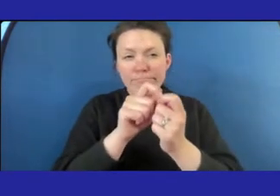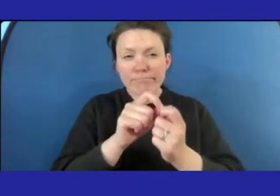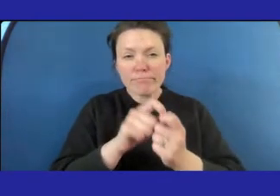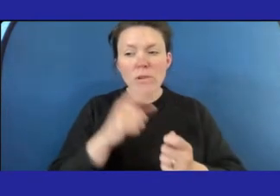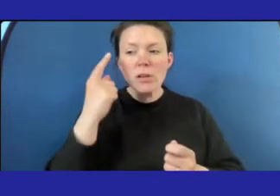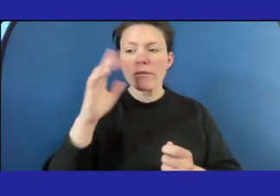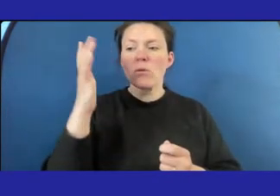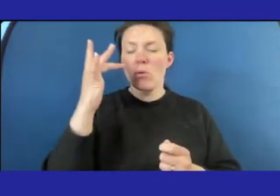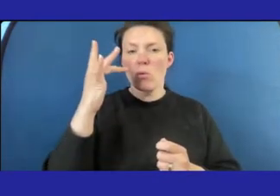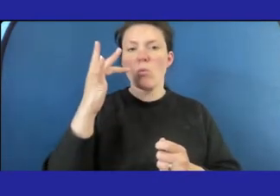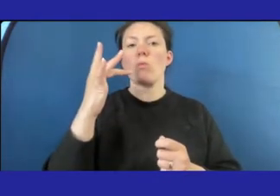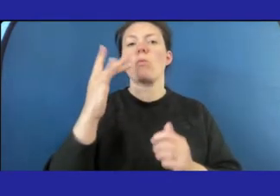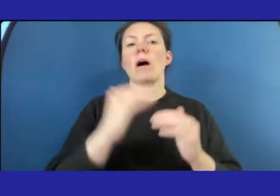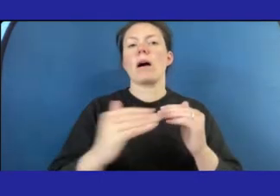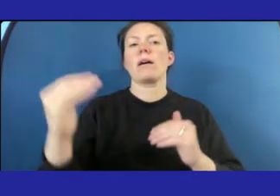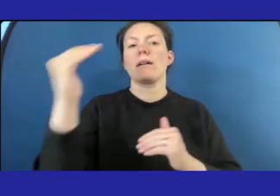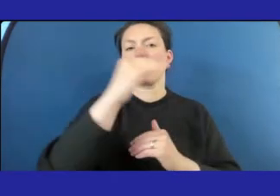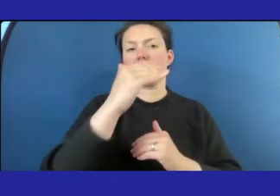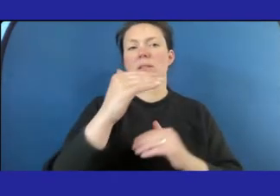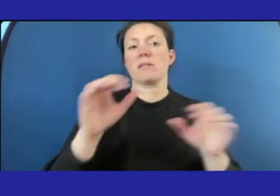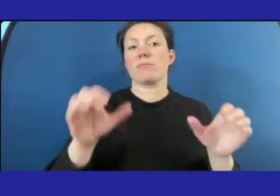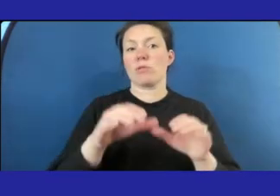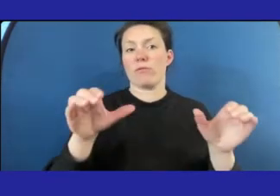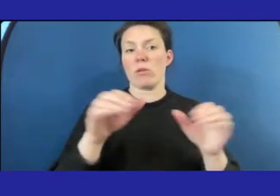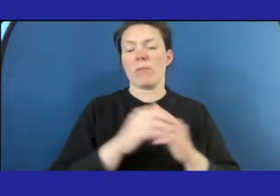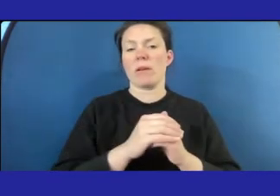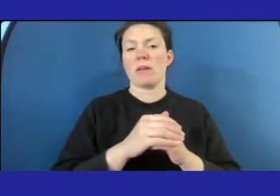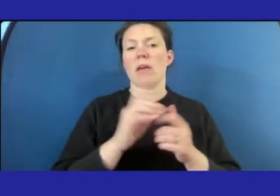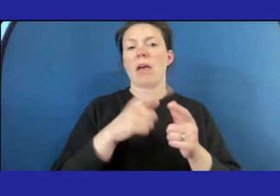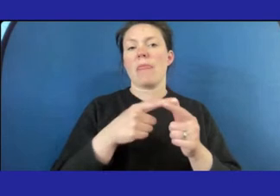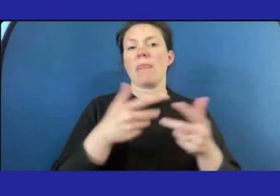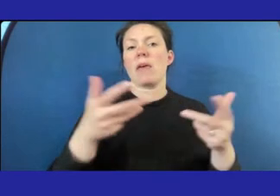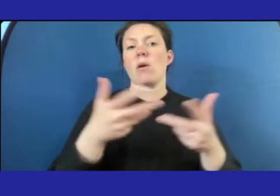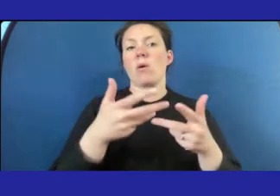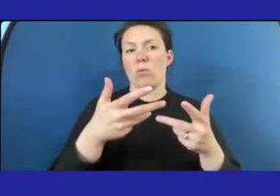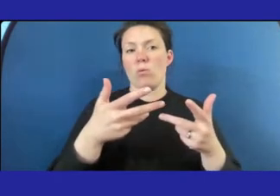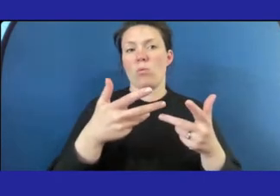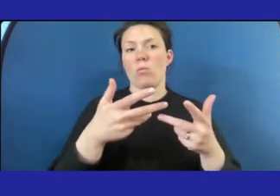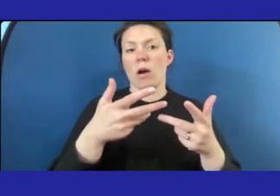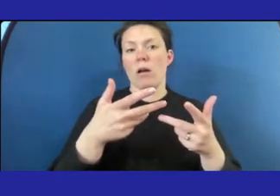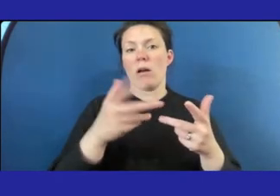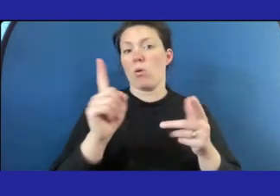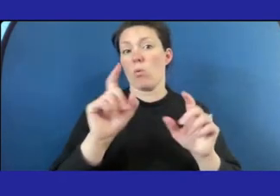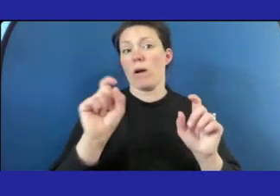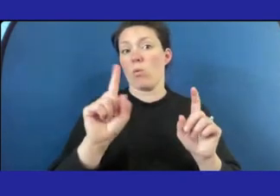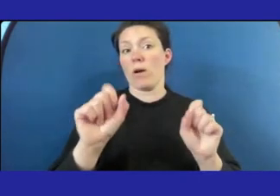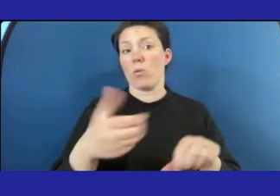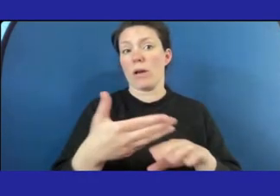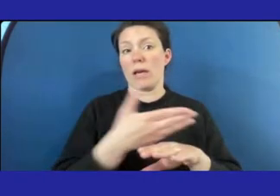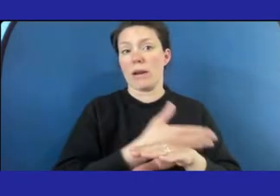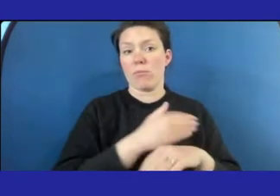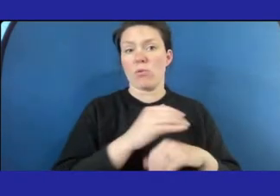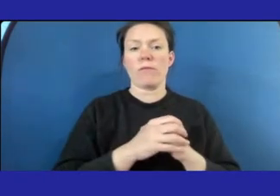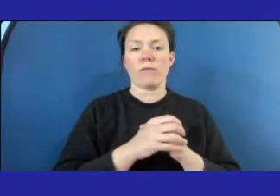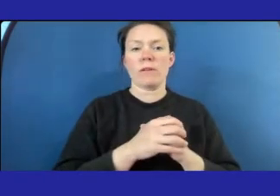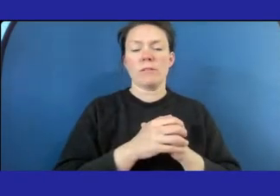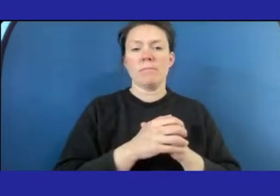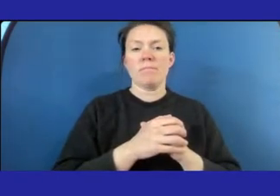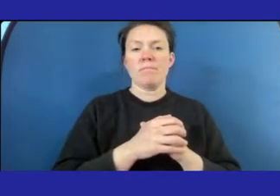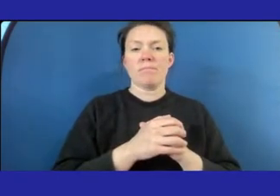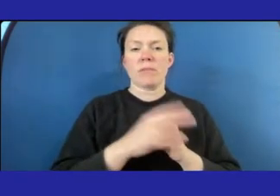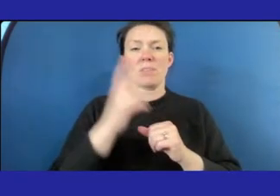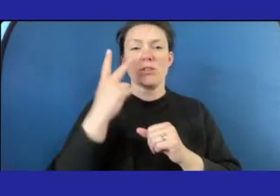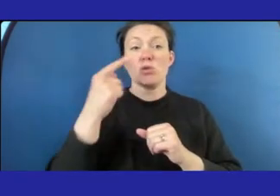their surplus is performing as it is and what areas there are for improvement. So you can see there are